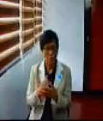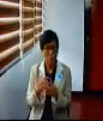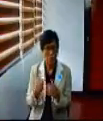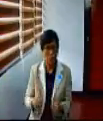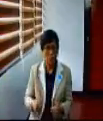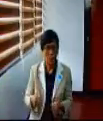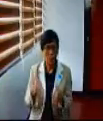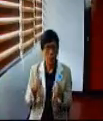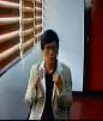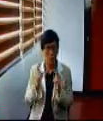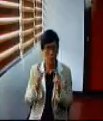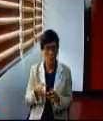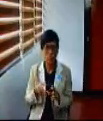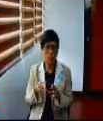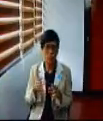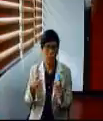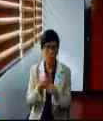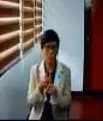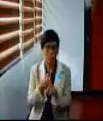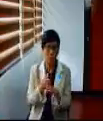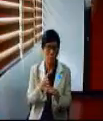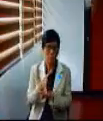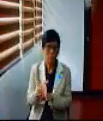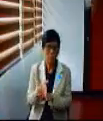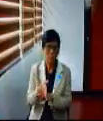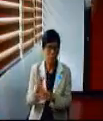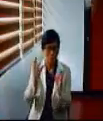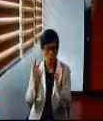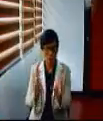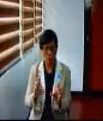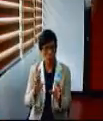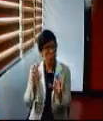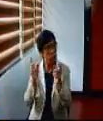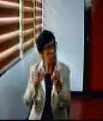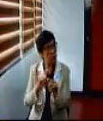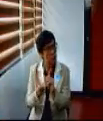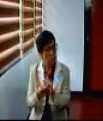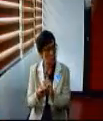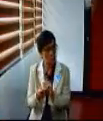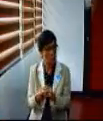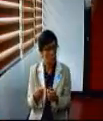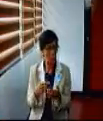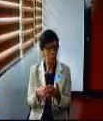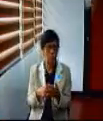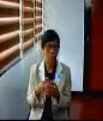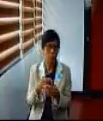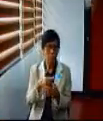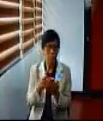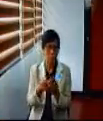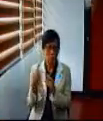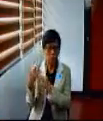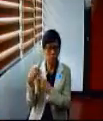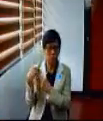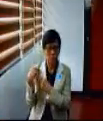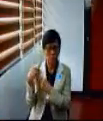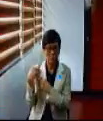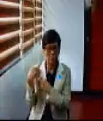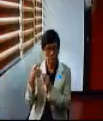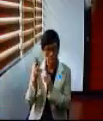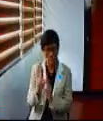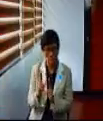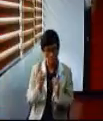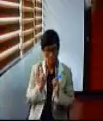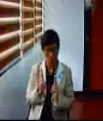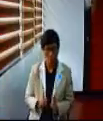the supply chains. And this is quite a critical part of the responsibility to respect human